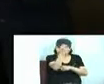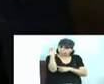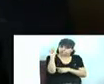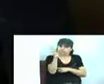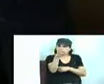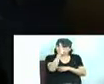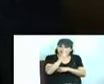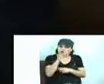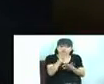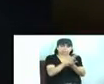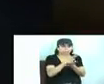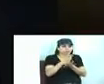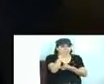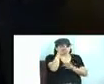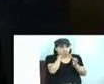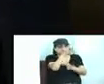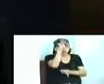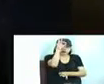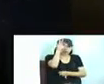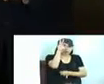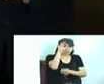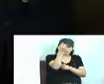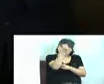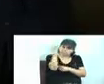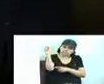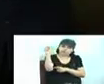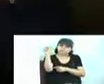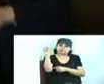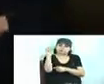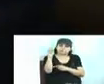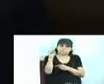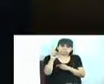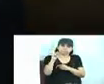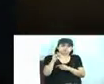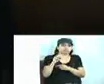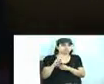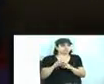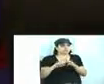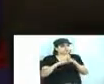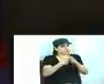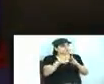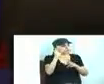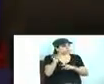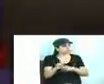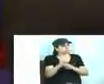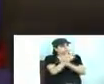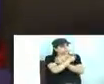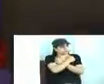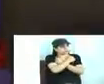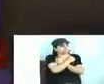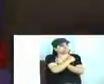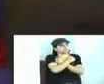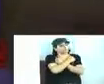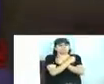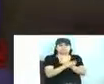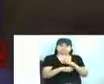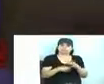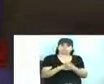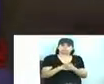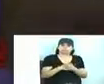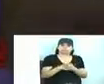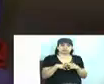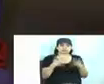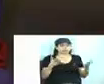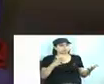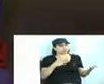Spirit in a movement that is compelled and propelled by love. Yes, and so, my friends,